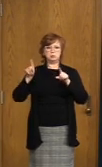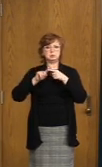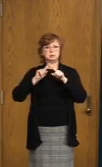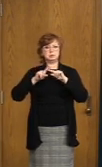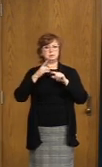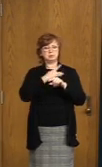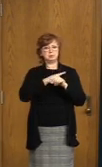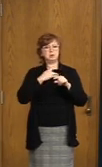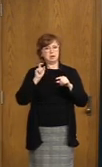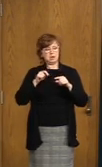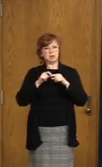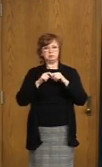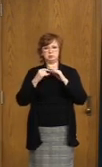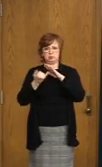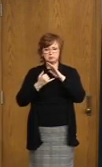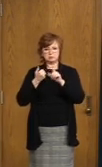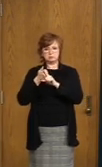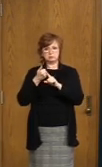advice.